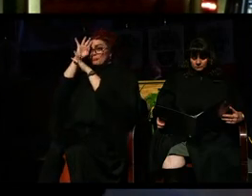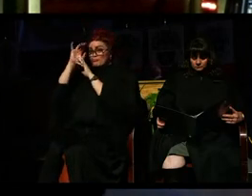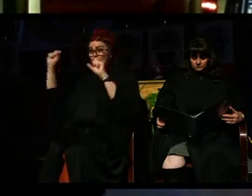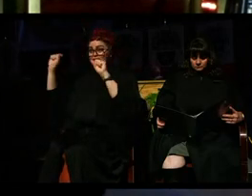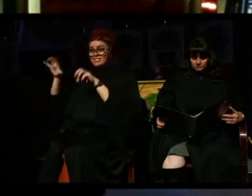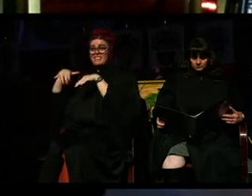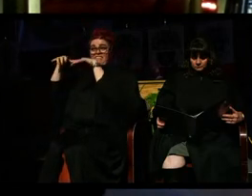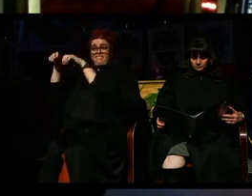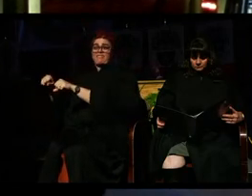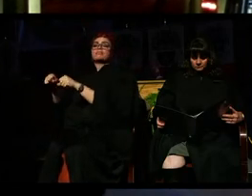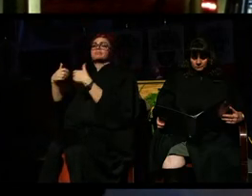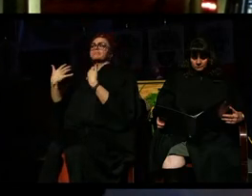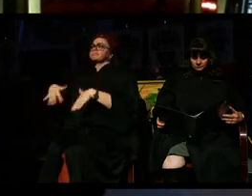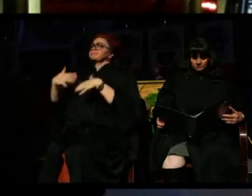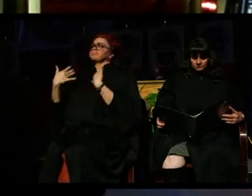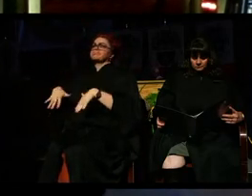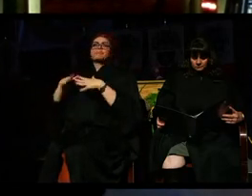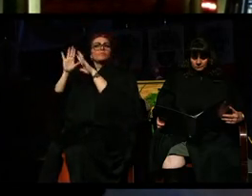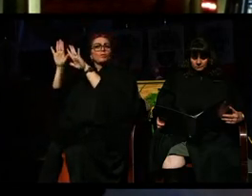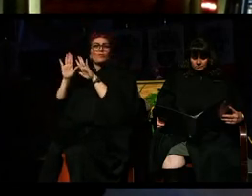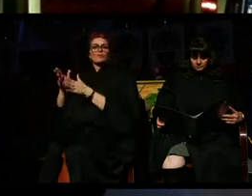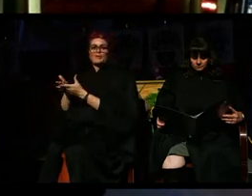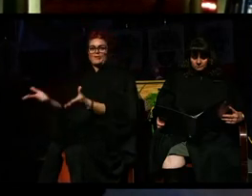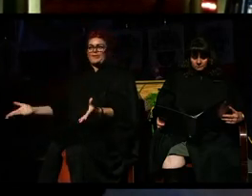Utah University is a great thing.